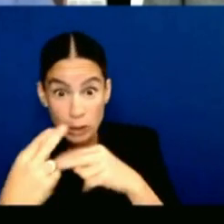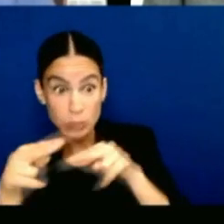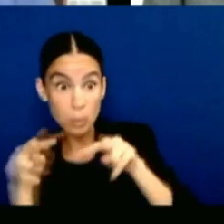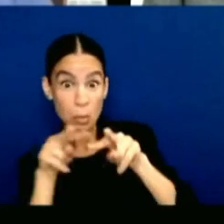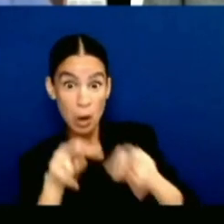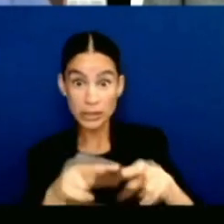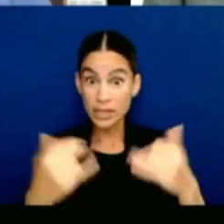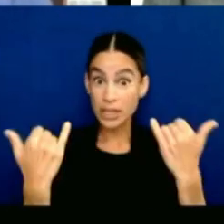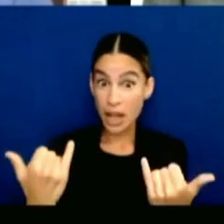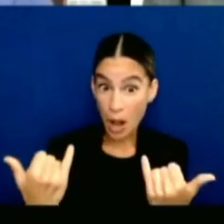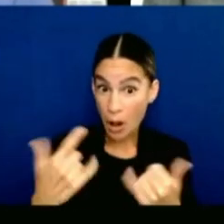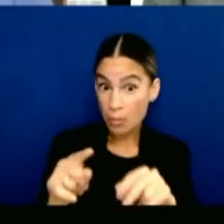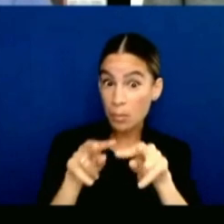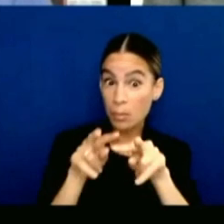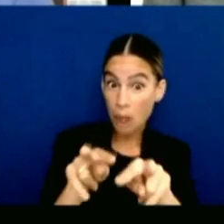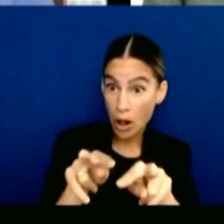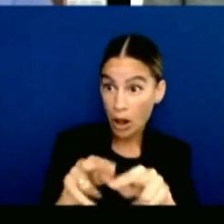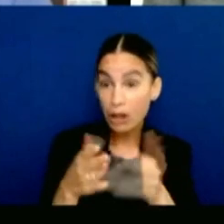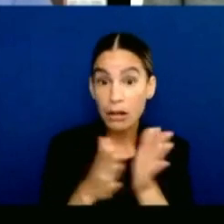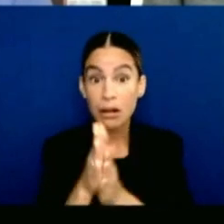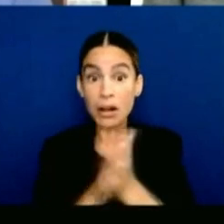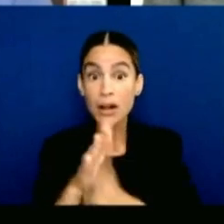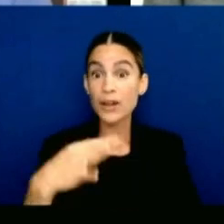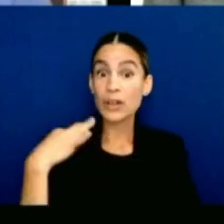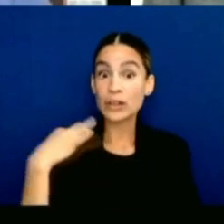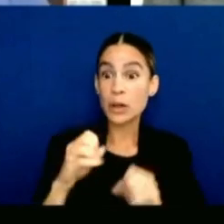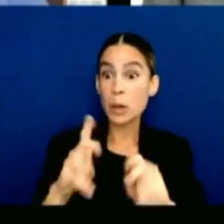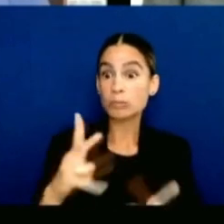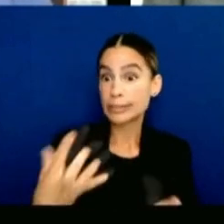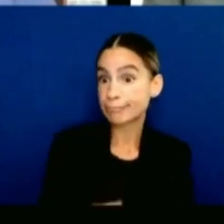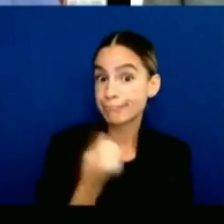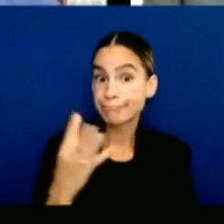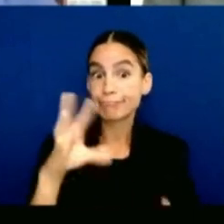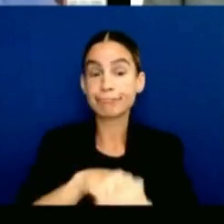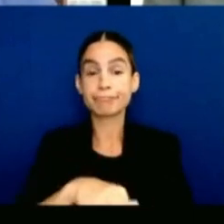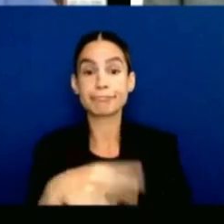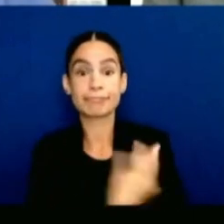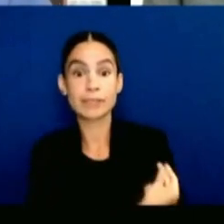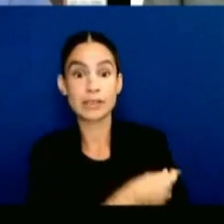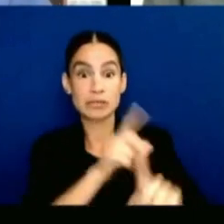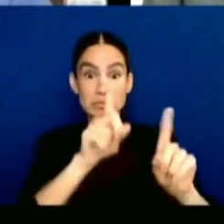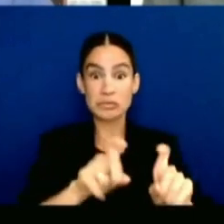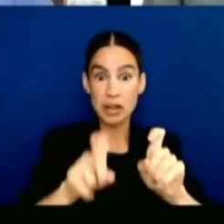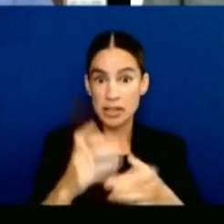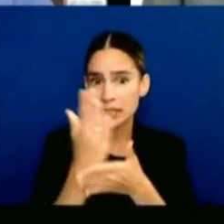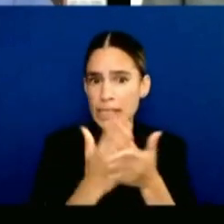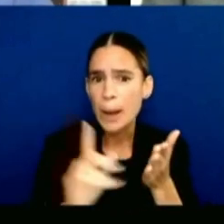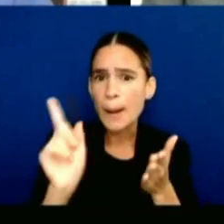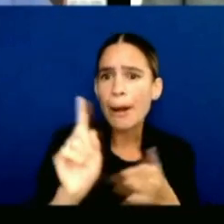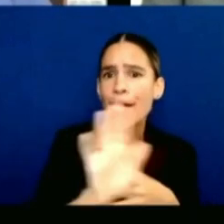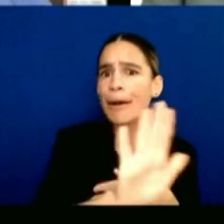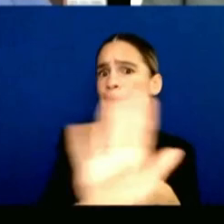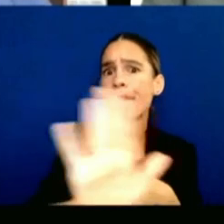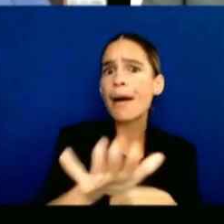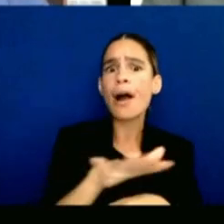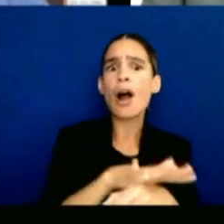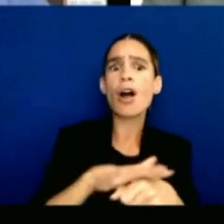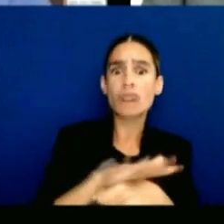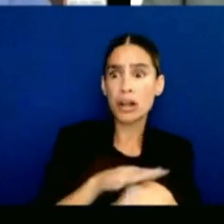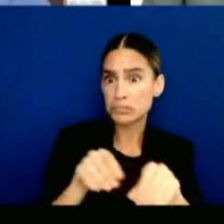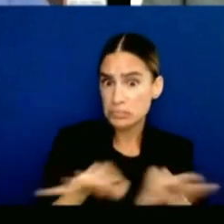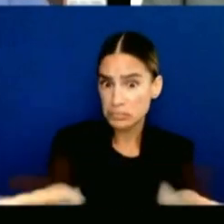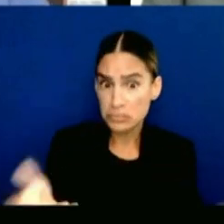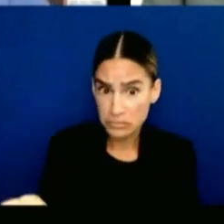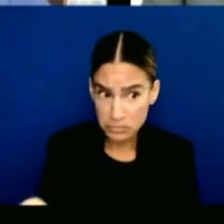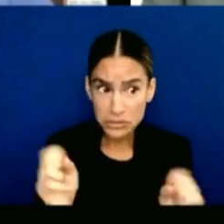might be a vaccine trial enrollment somewhere in your neighborhood, because right, we will depend on the public to sign up